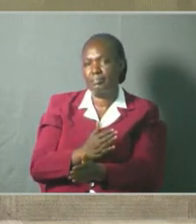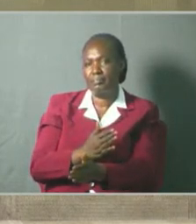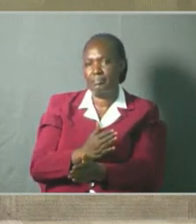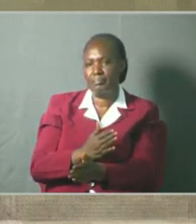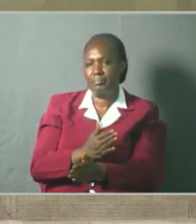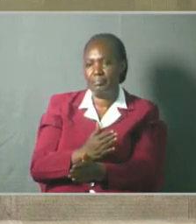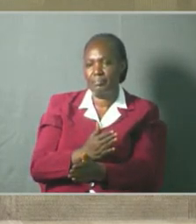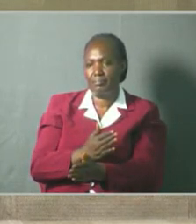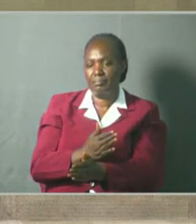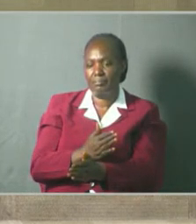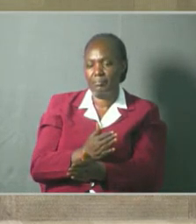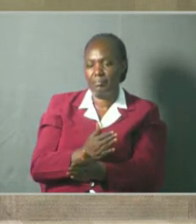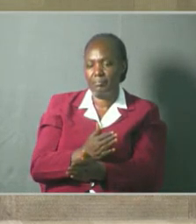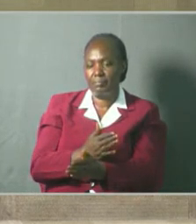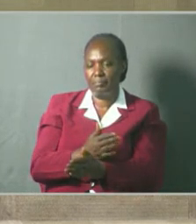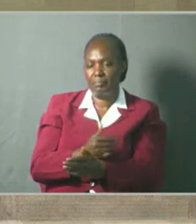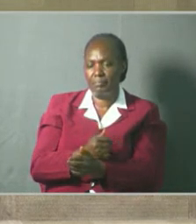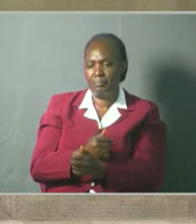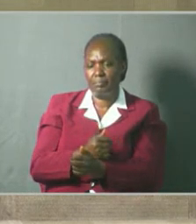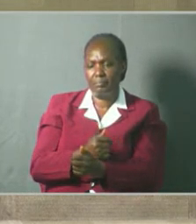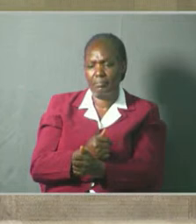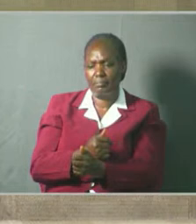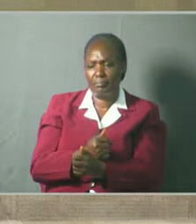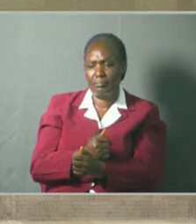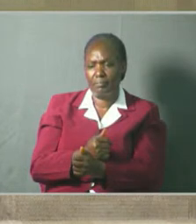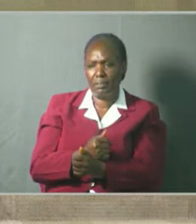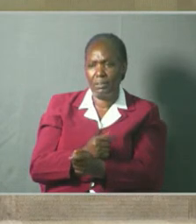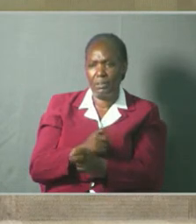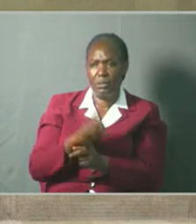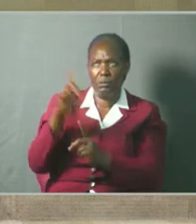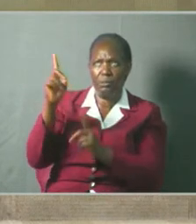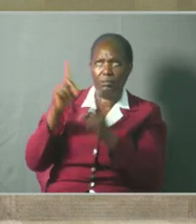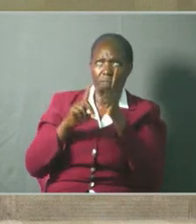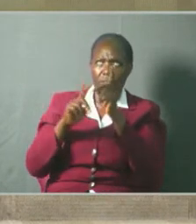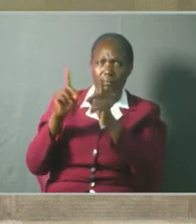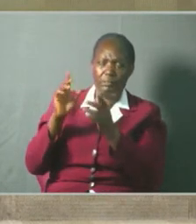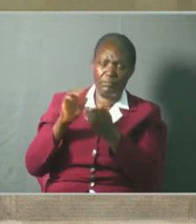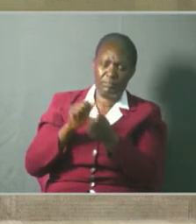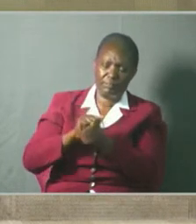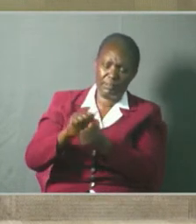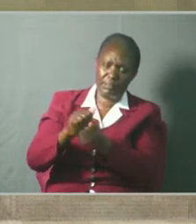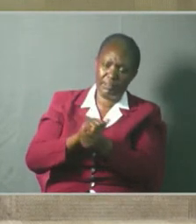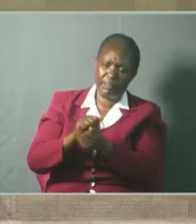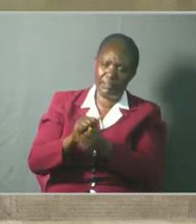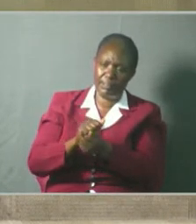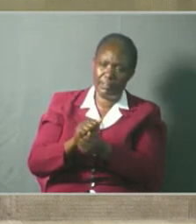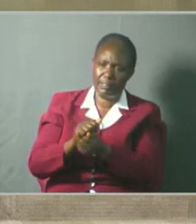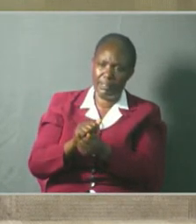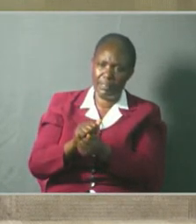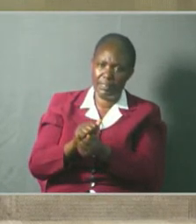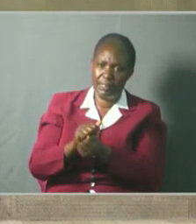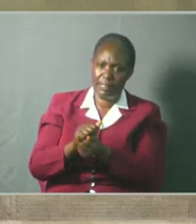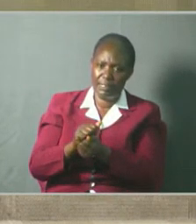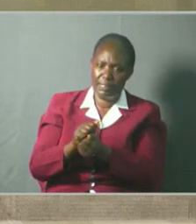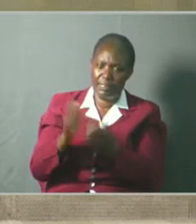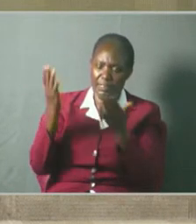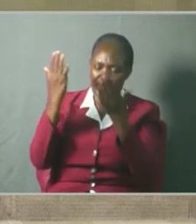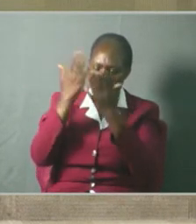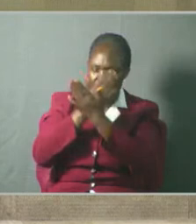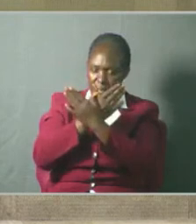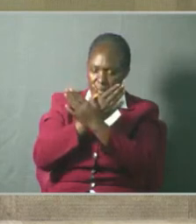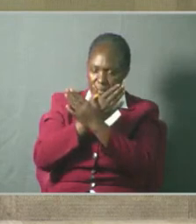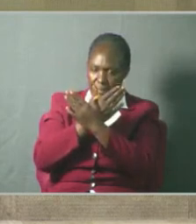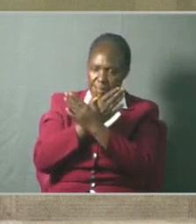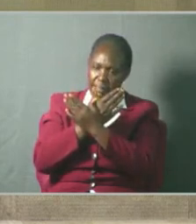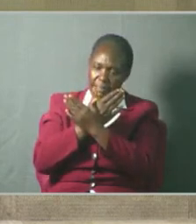And then we came for, and then we traveled on Friday, midnight, and then I